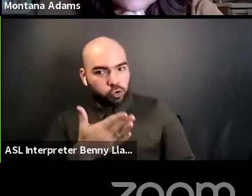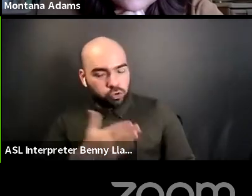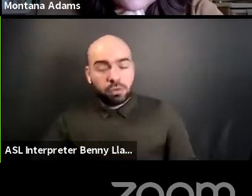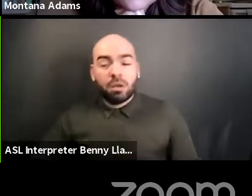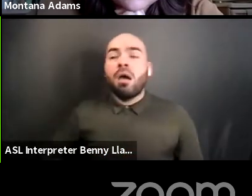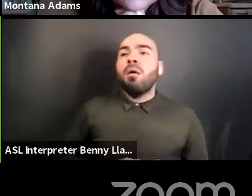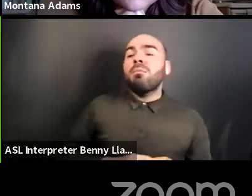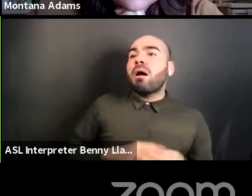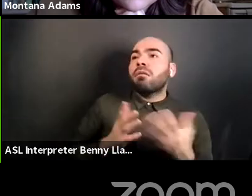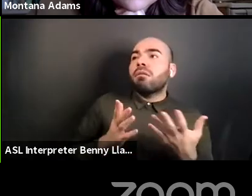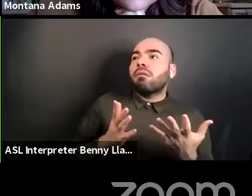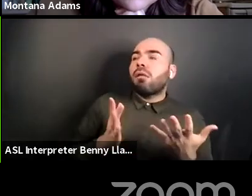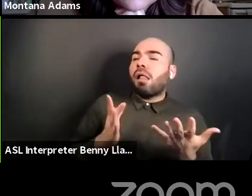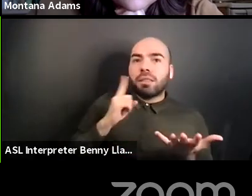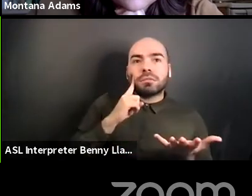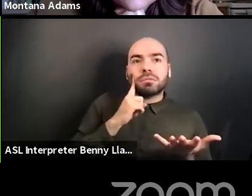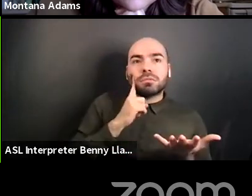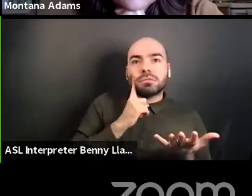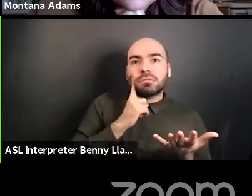that's a big